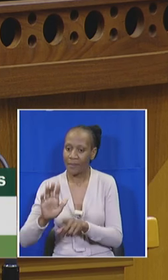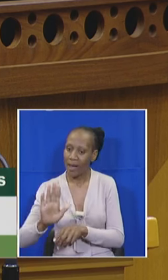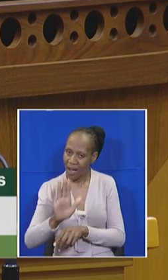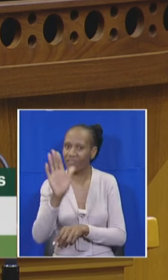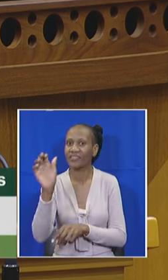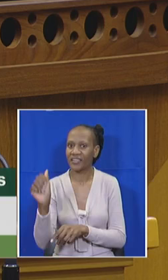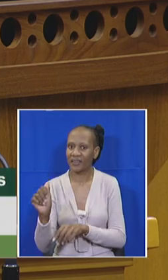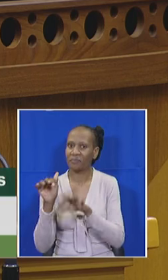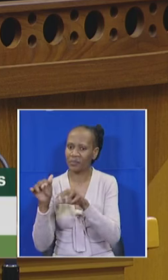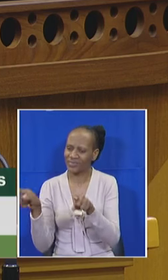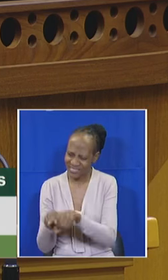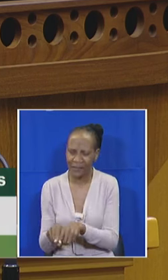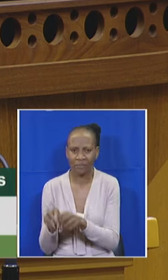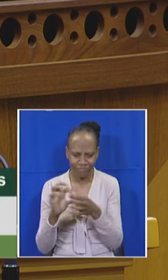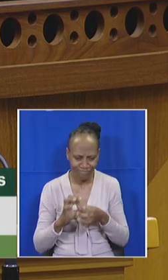particular.